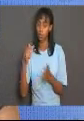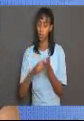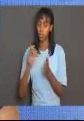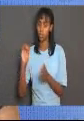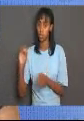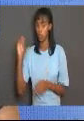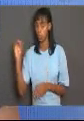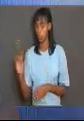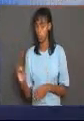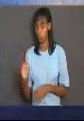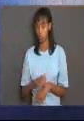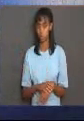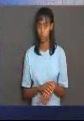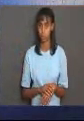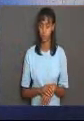11.0%.